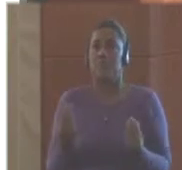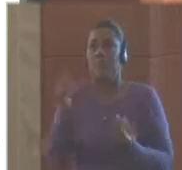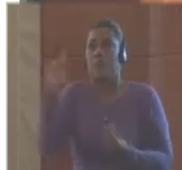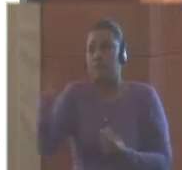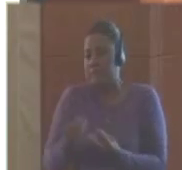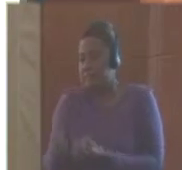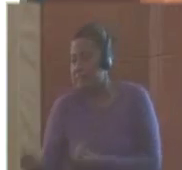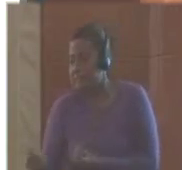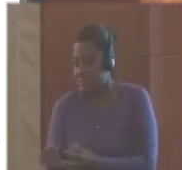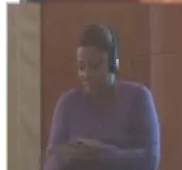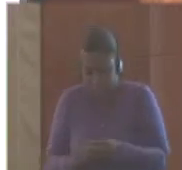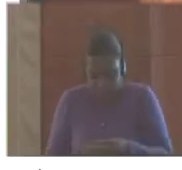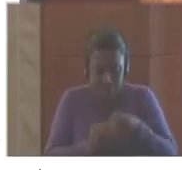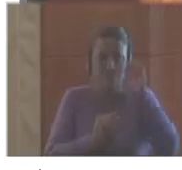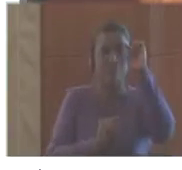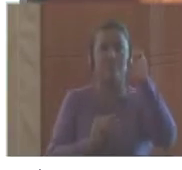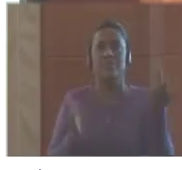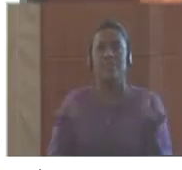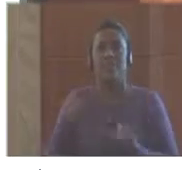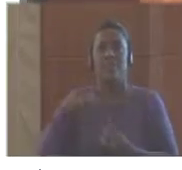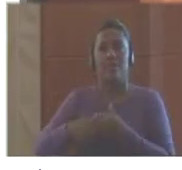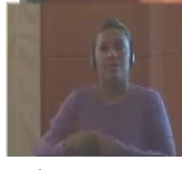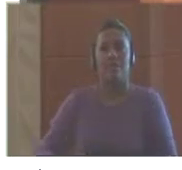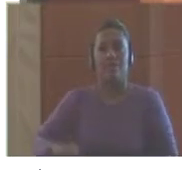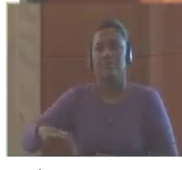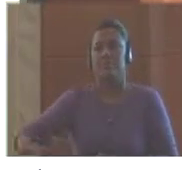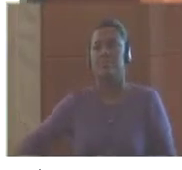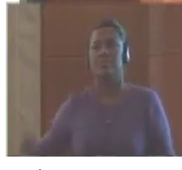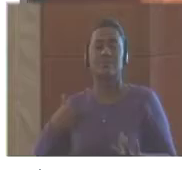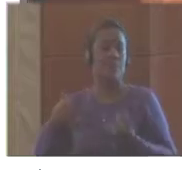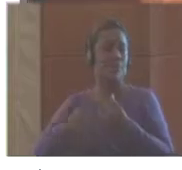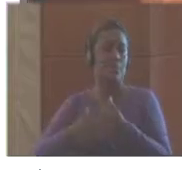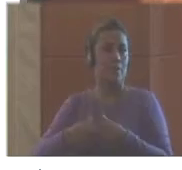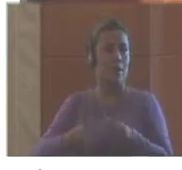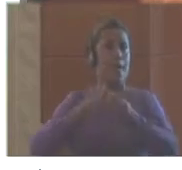go. And, well, this idea